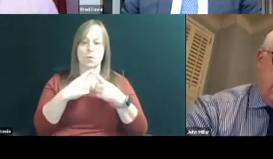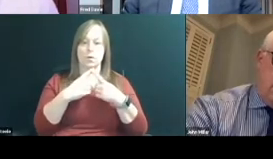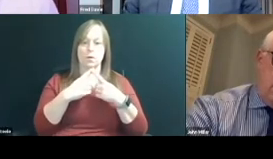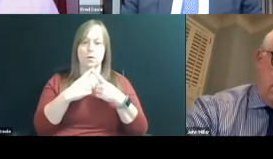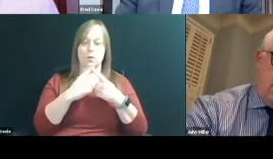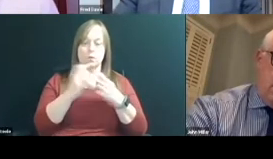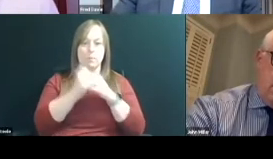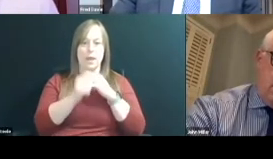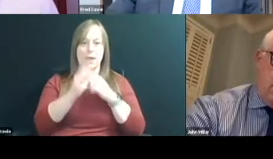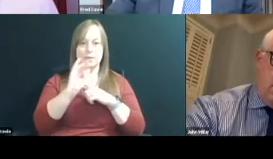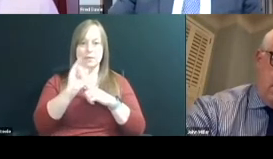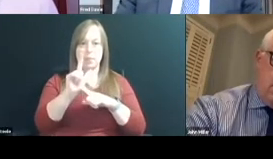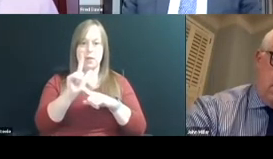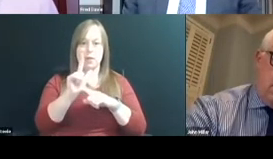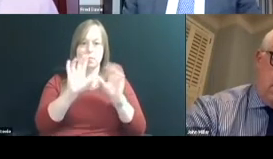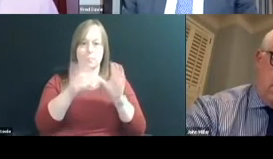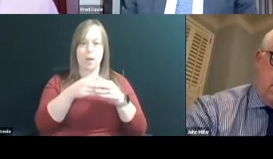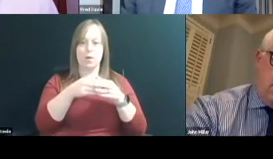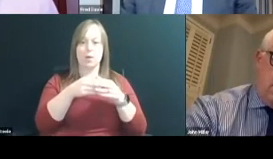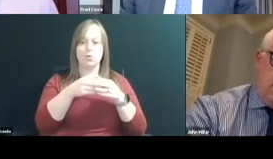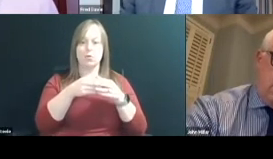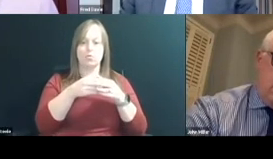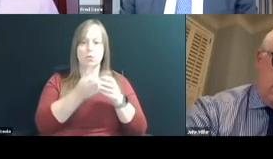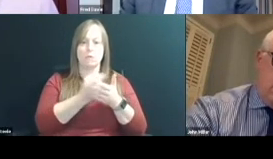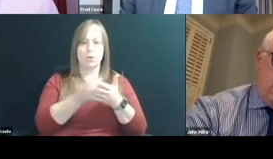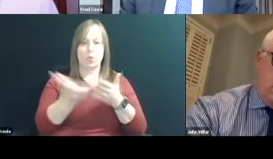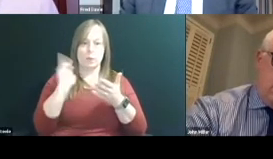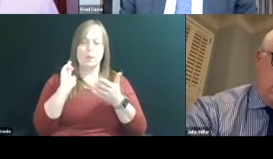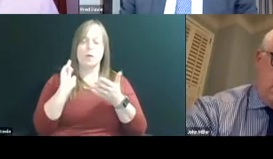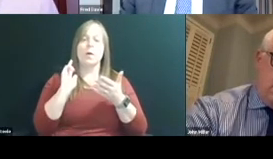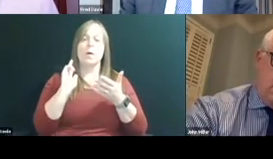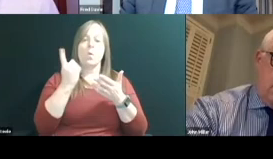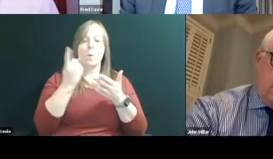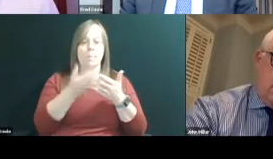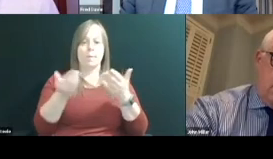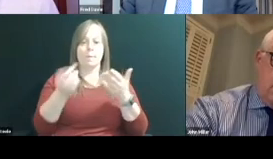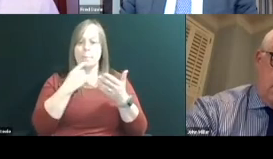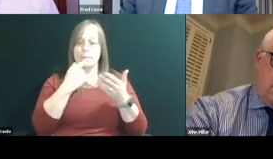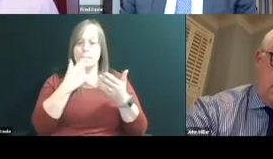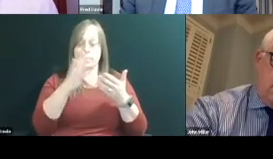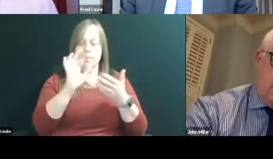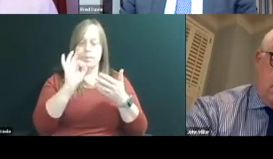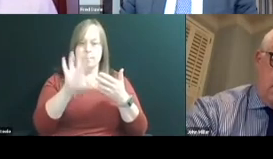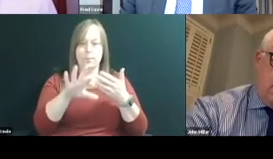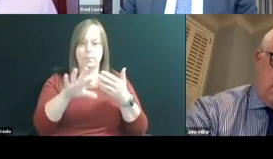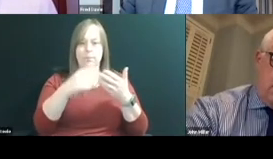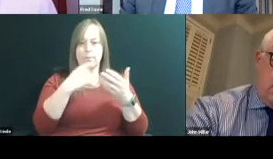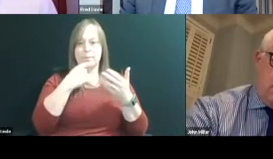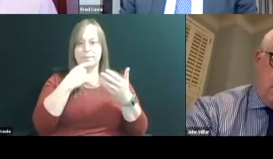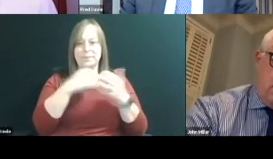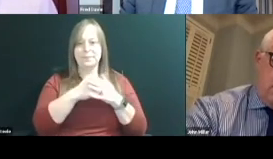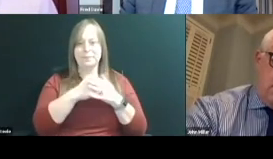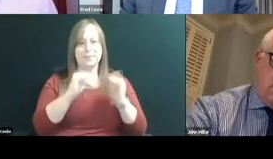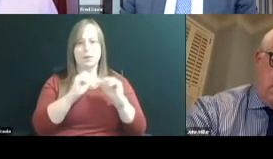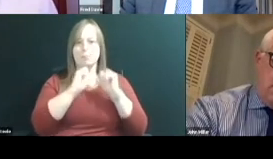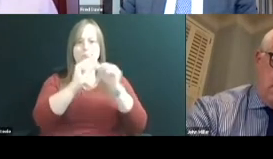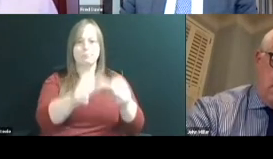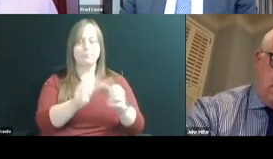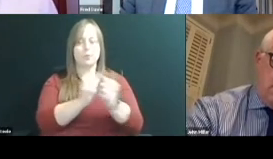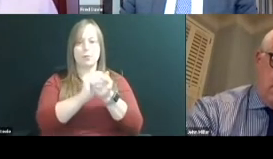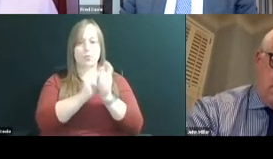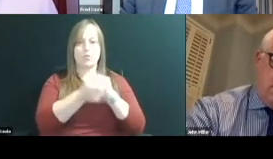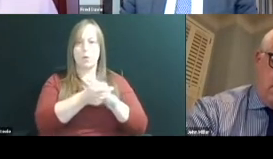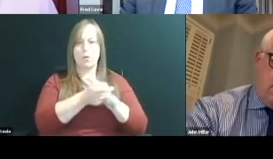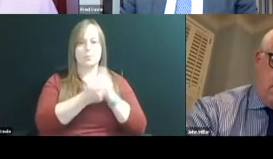the bill, the package a few weeks ago, one of the things that I said was that we still got a long way to go with reform. We've